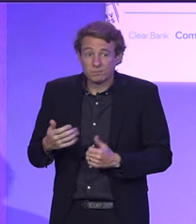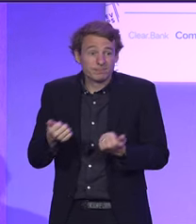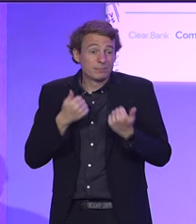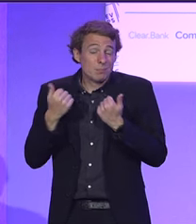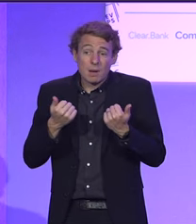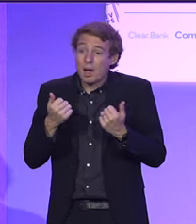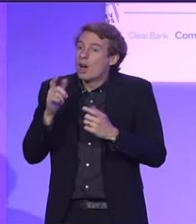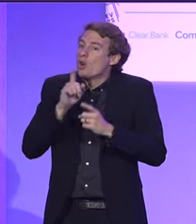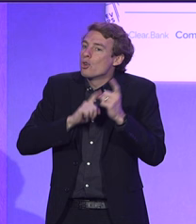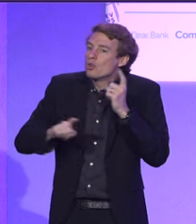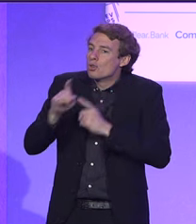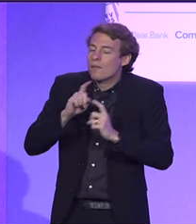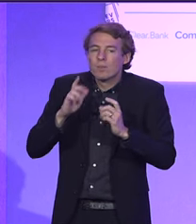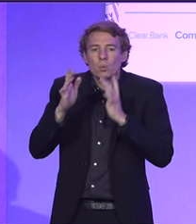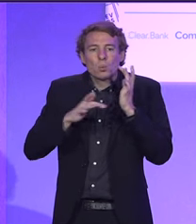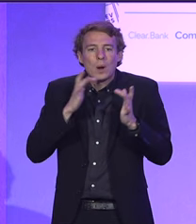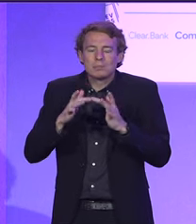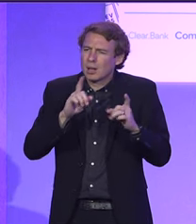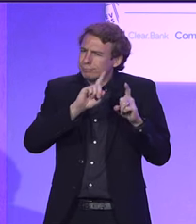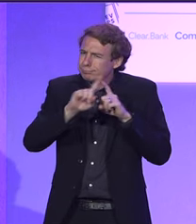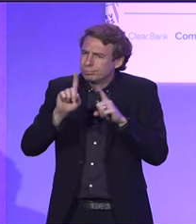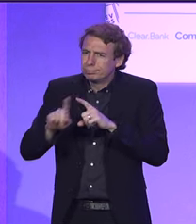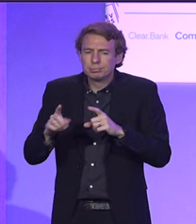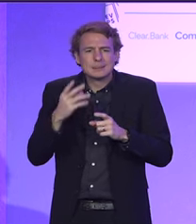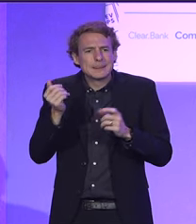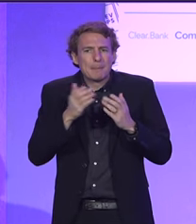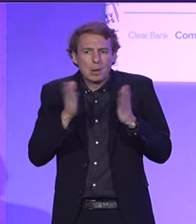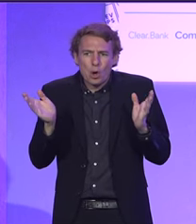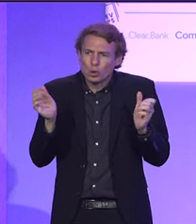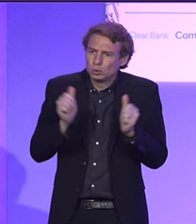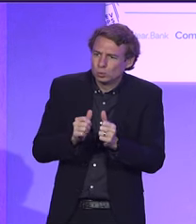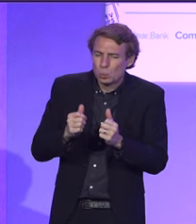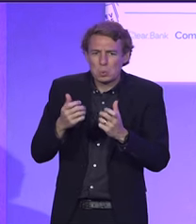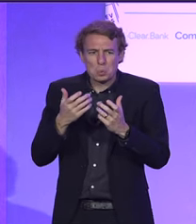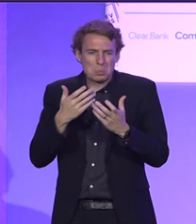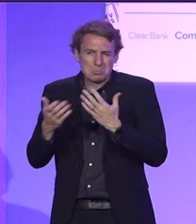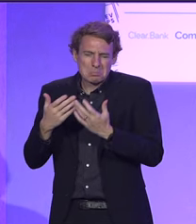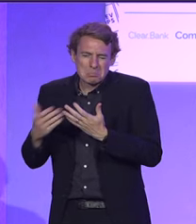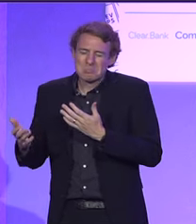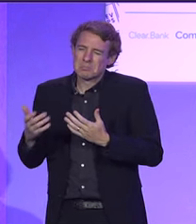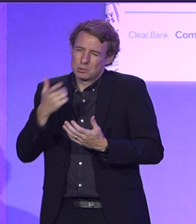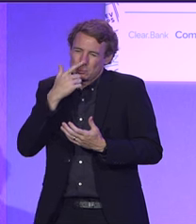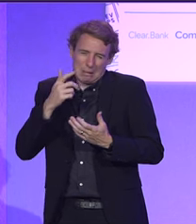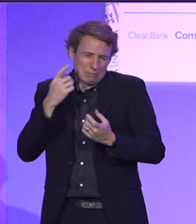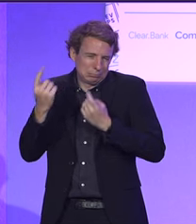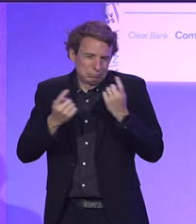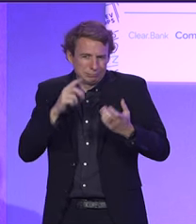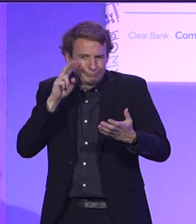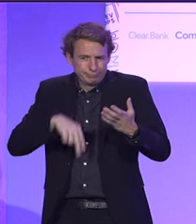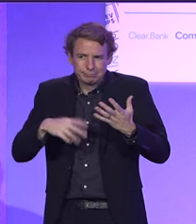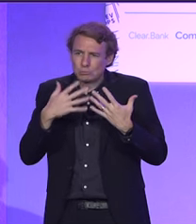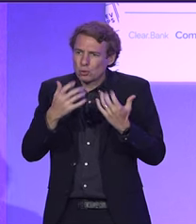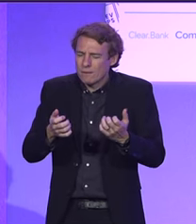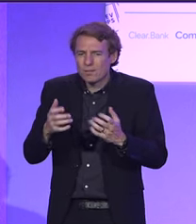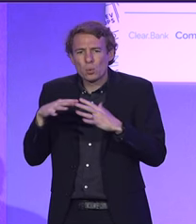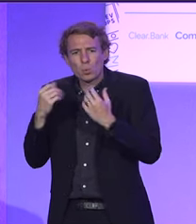talks. And what's involved in those. I'm not going to go through all of them today. Most of them are self-explanatory, conference sessions, workshops, things like that.